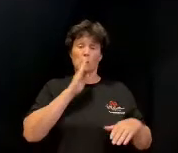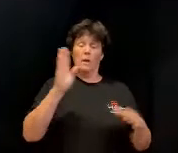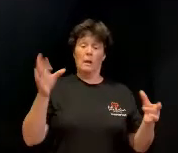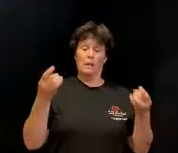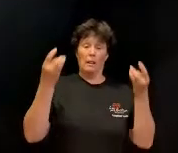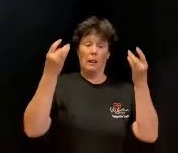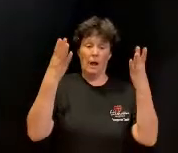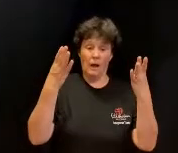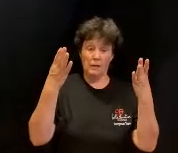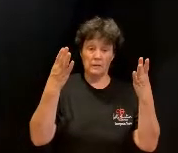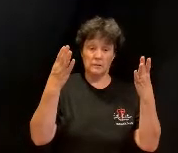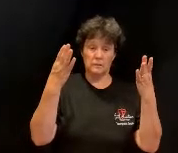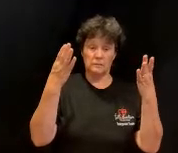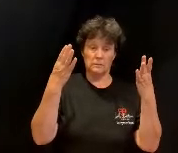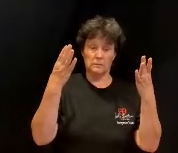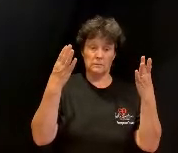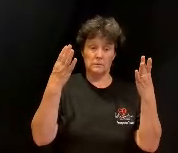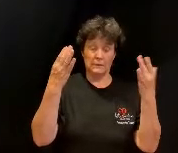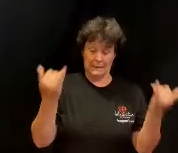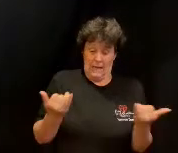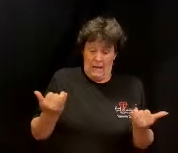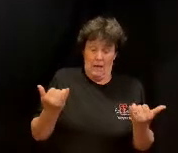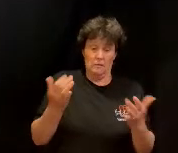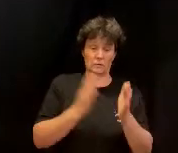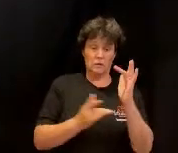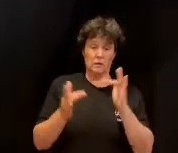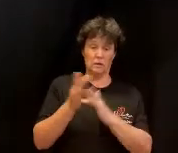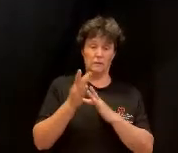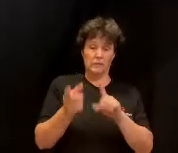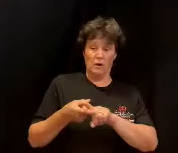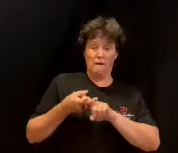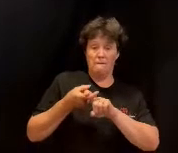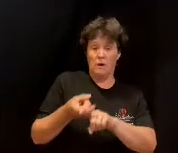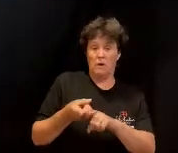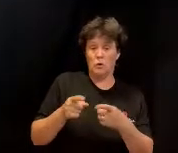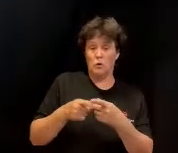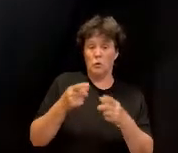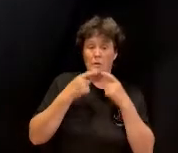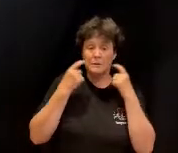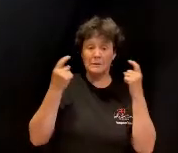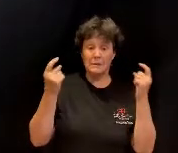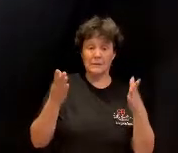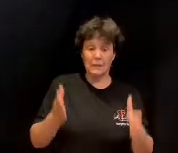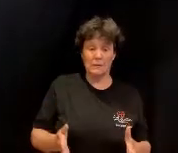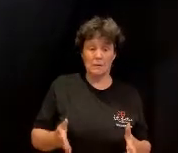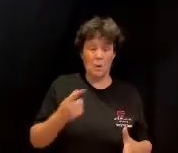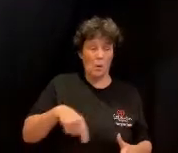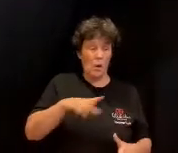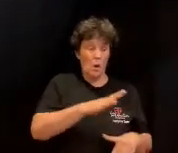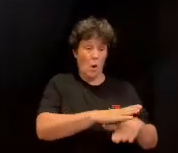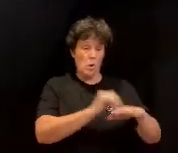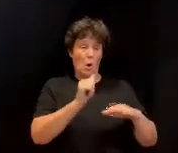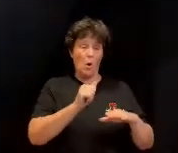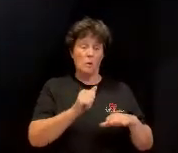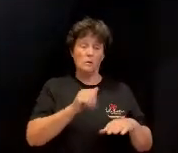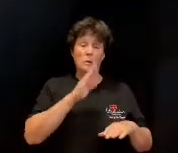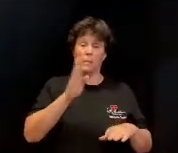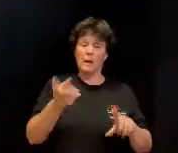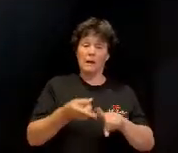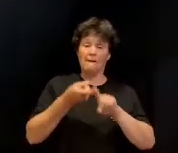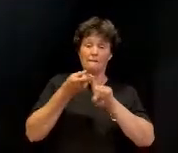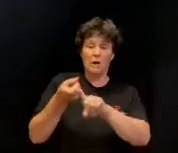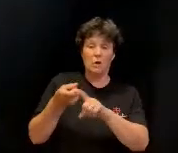be light in this moment. Jesus was a friend of sinners. We are called to be a friend to